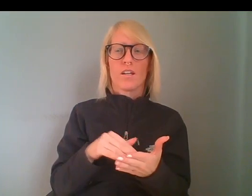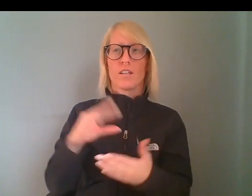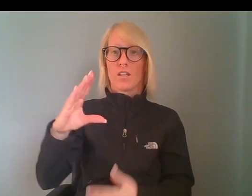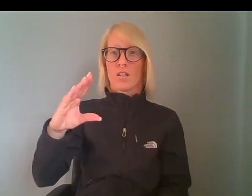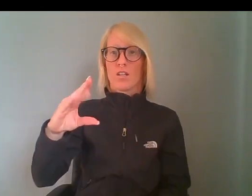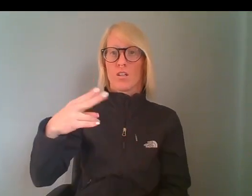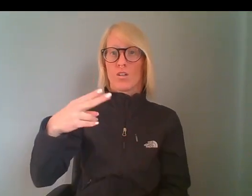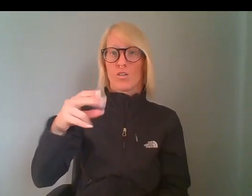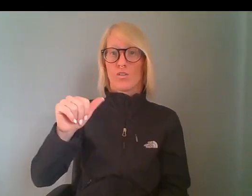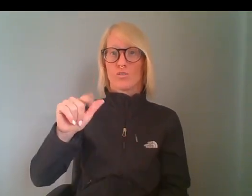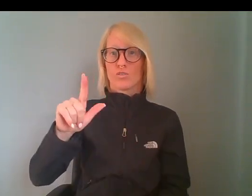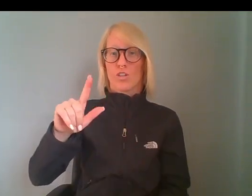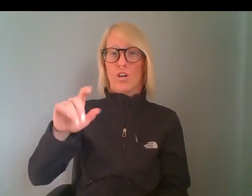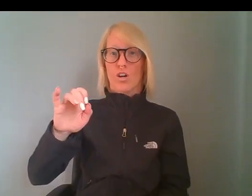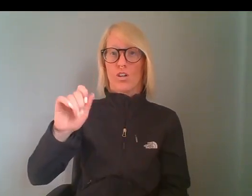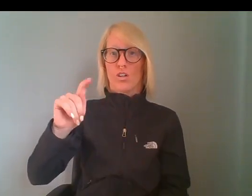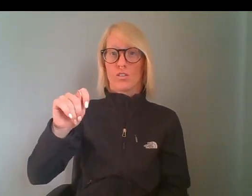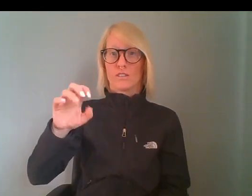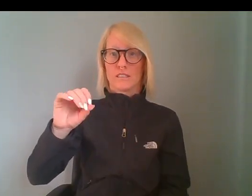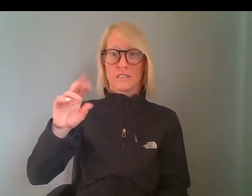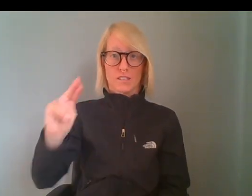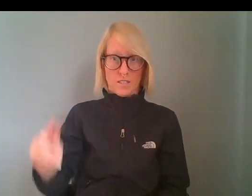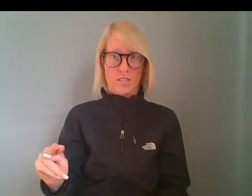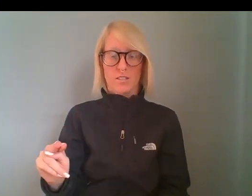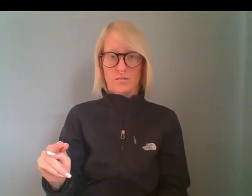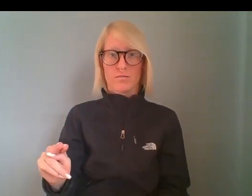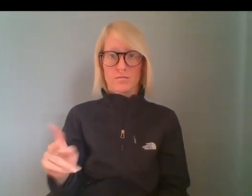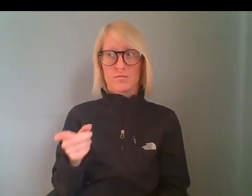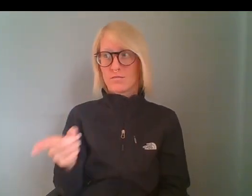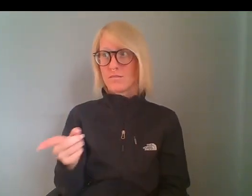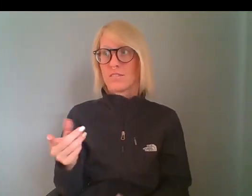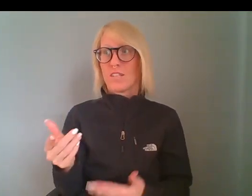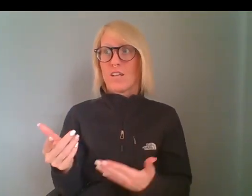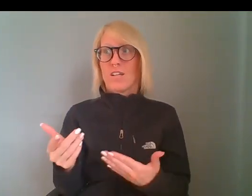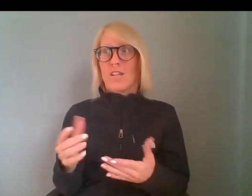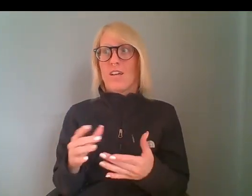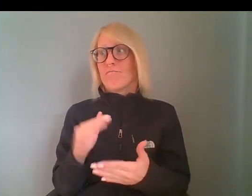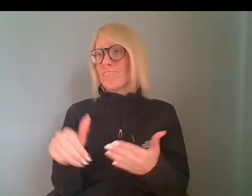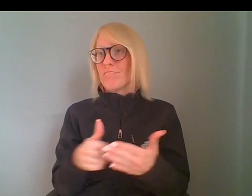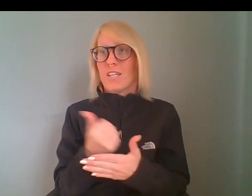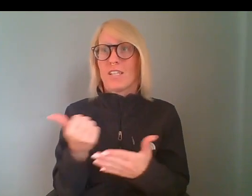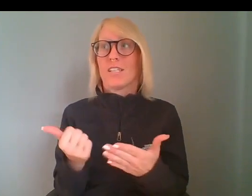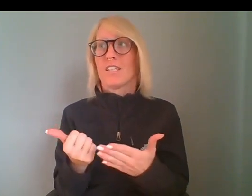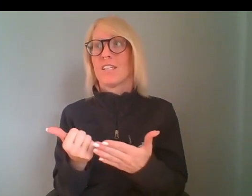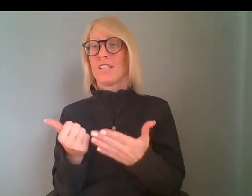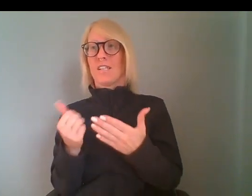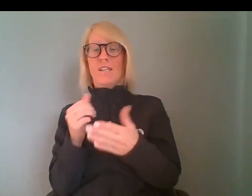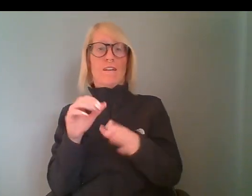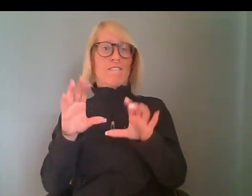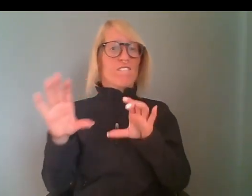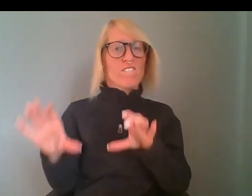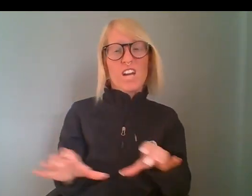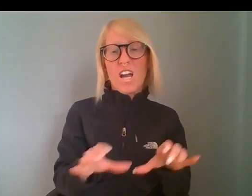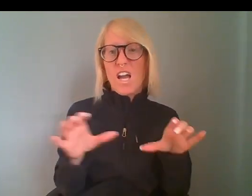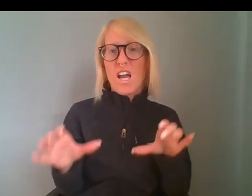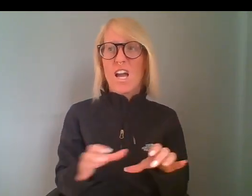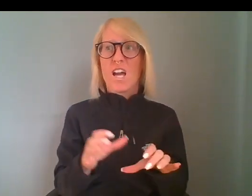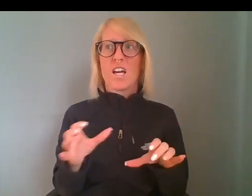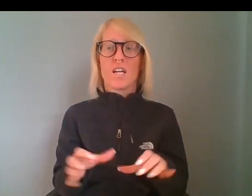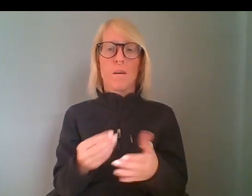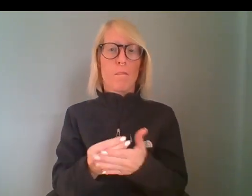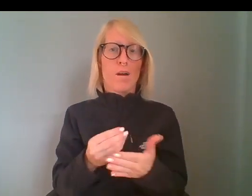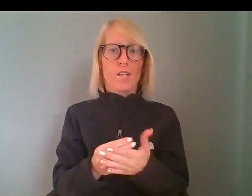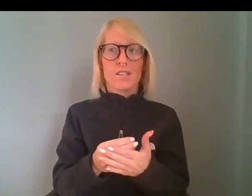Charleston, whether it's an event or a position opening or a fundraising event, I get notification that there was something out